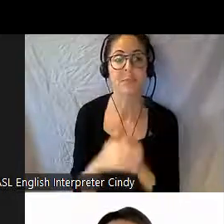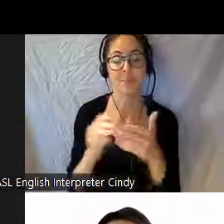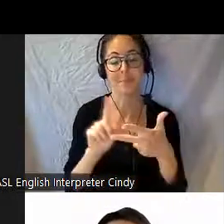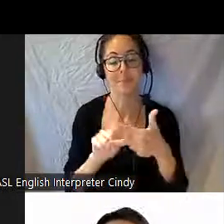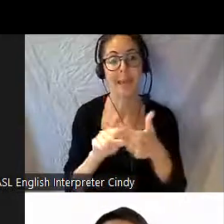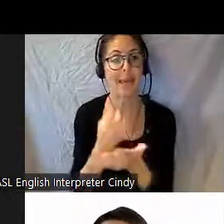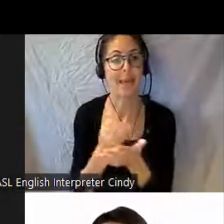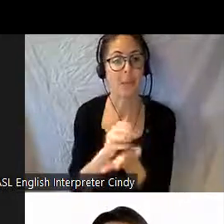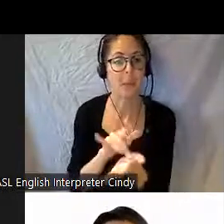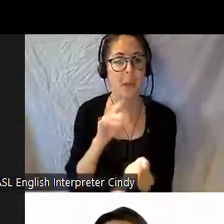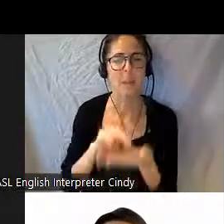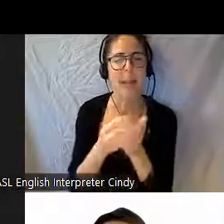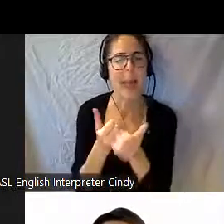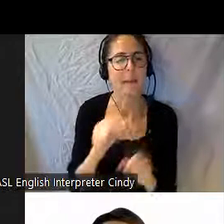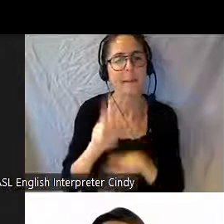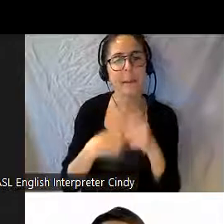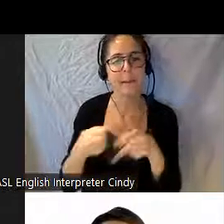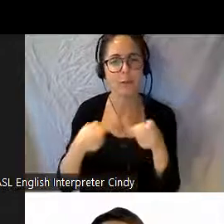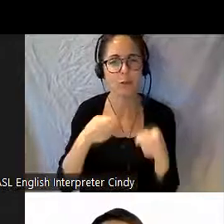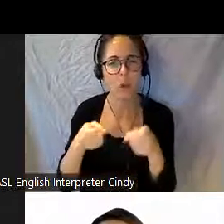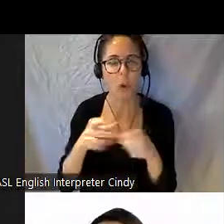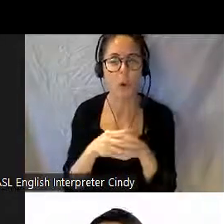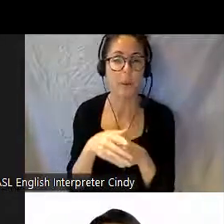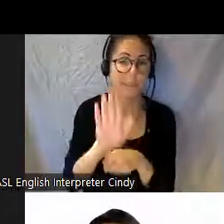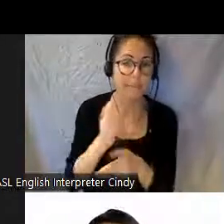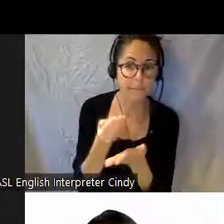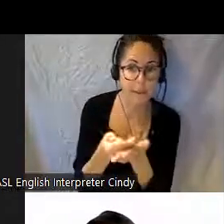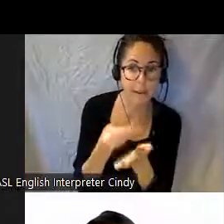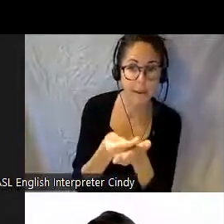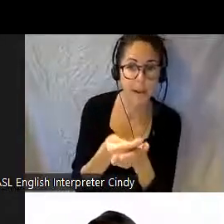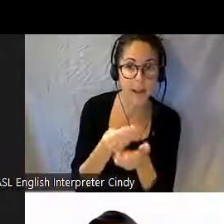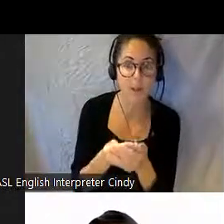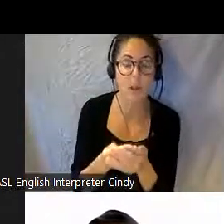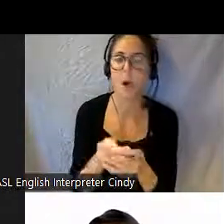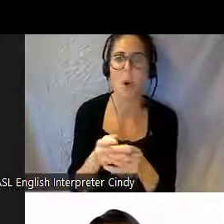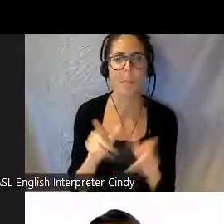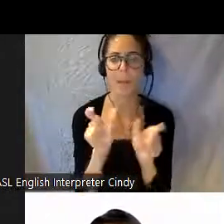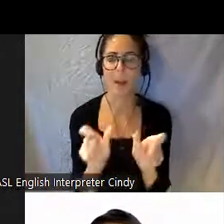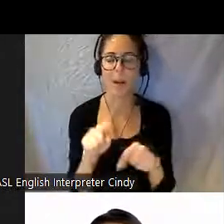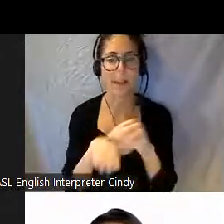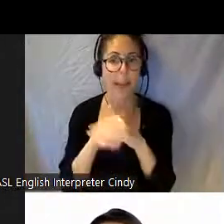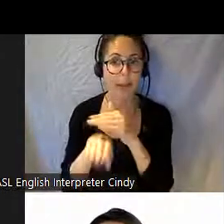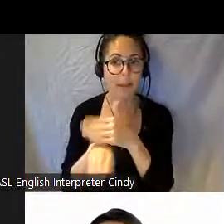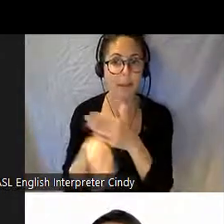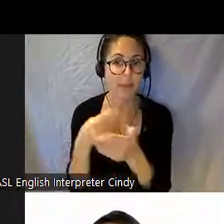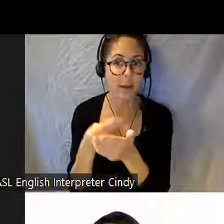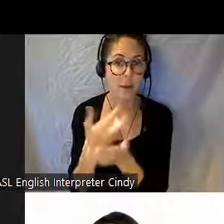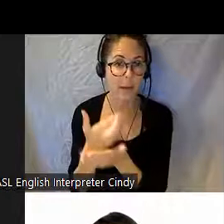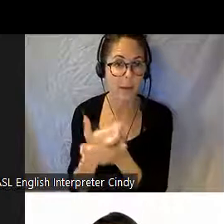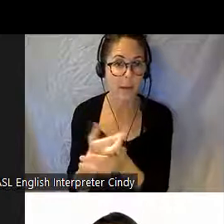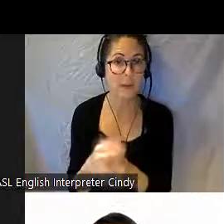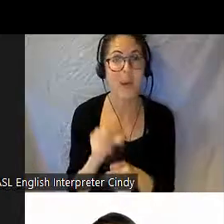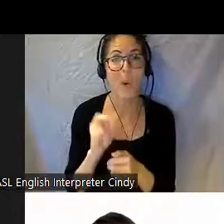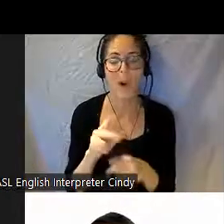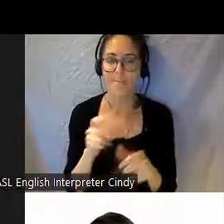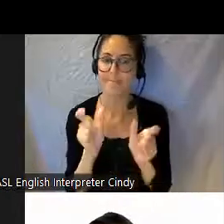mean any acts of control around finances, harming someone's access to finance resources, and harming their ability to